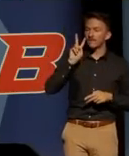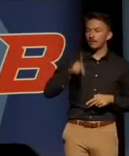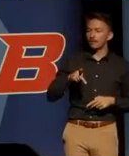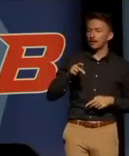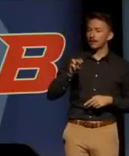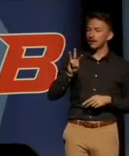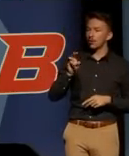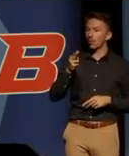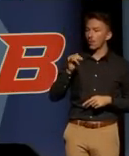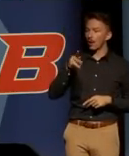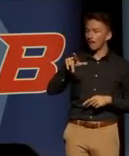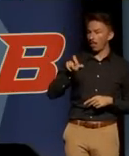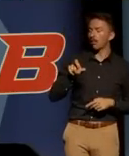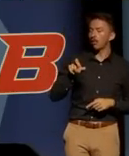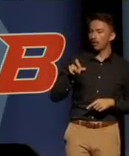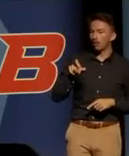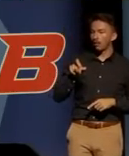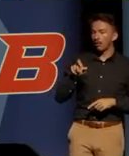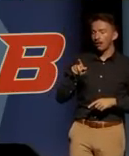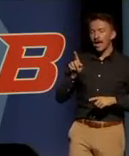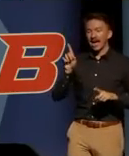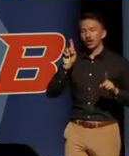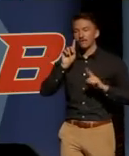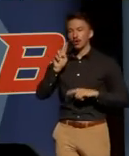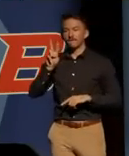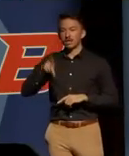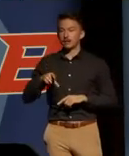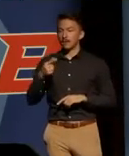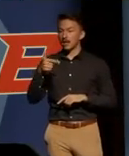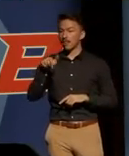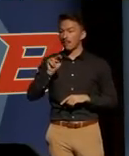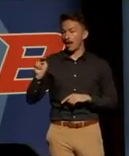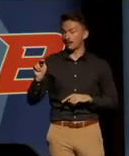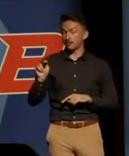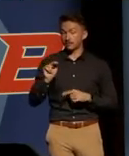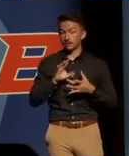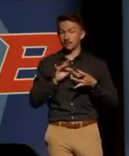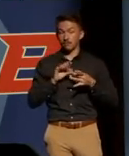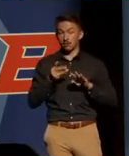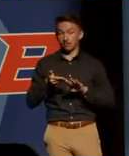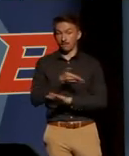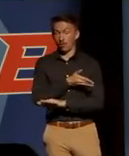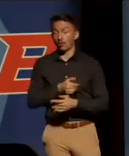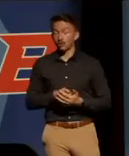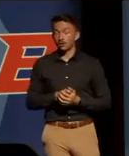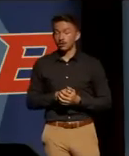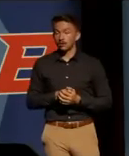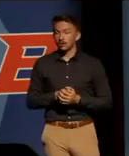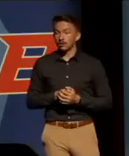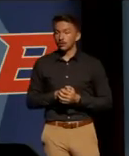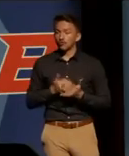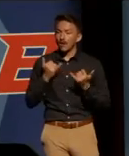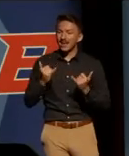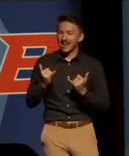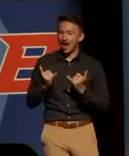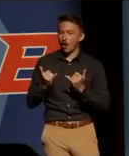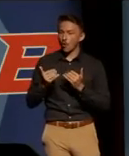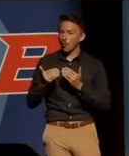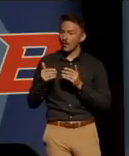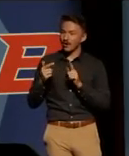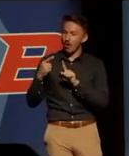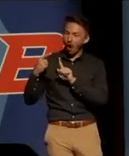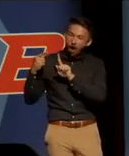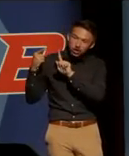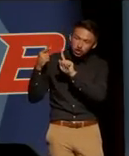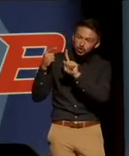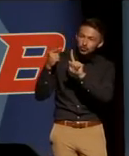course, you heard VP Glenn speak earlier in research. We are on track, and I think